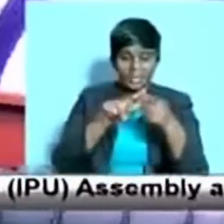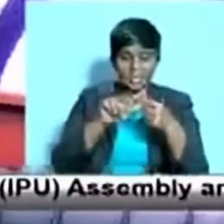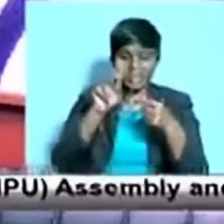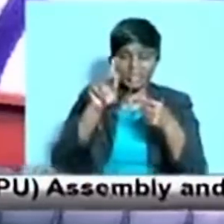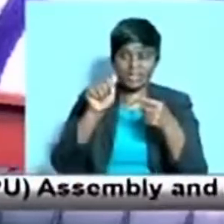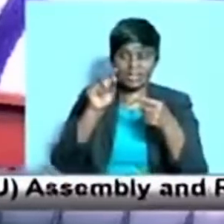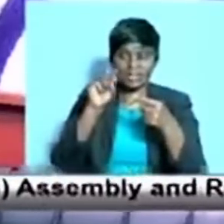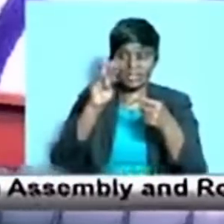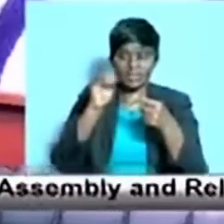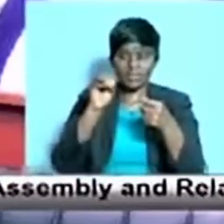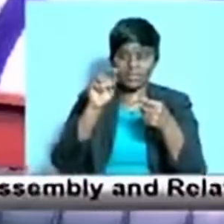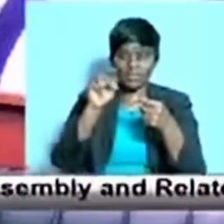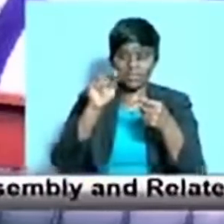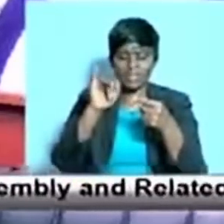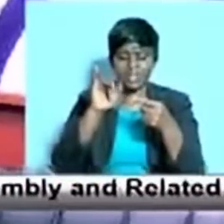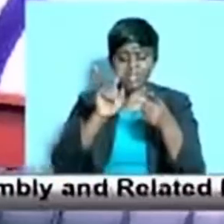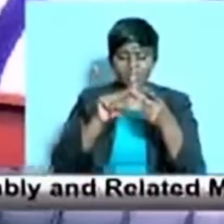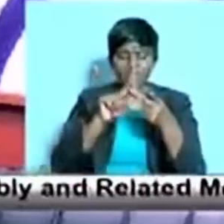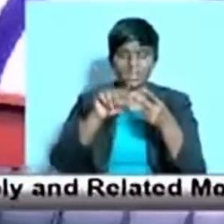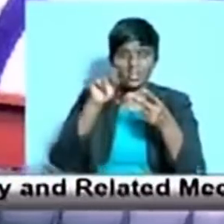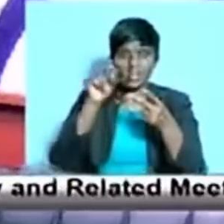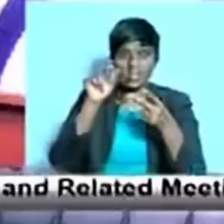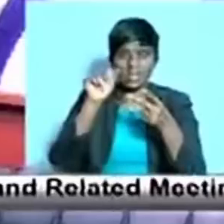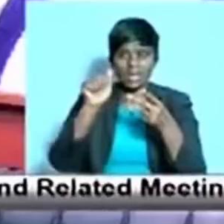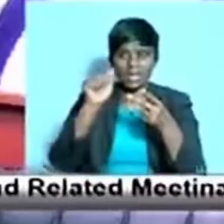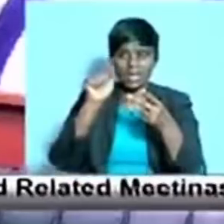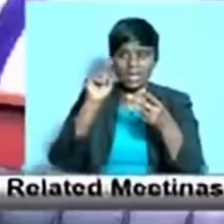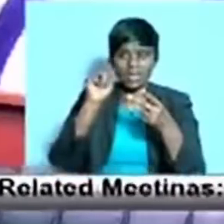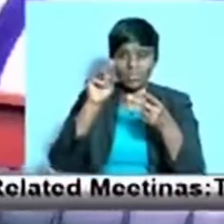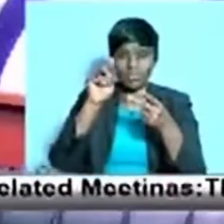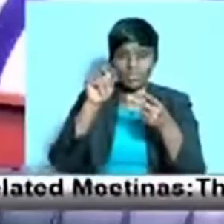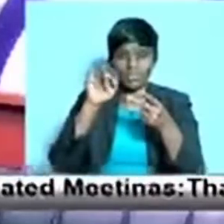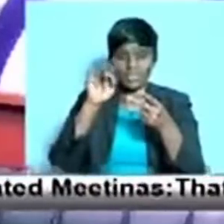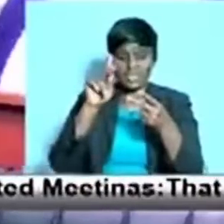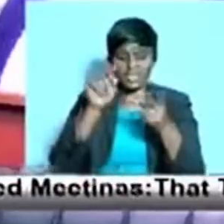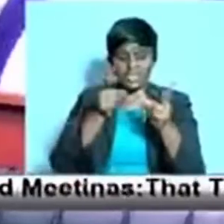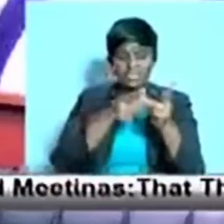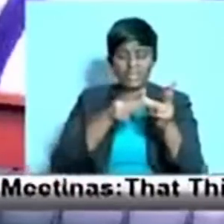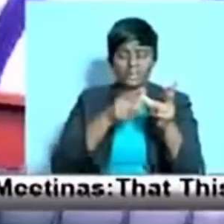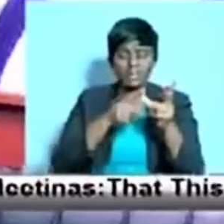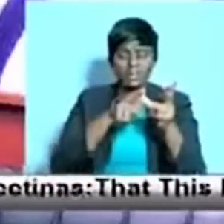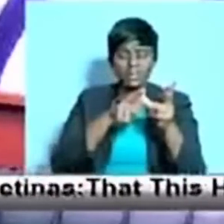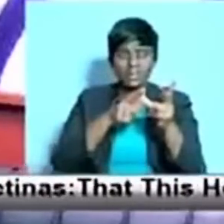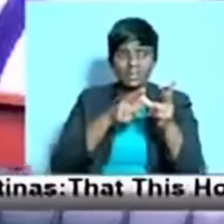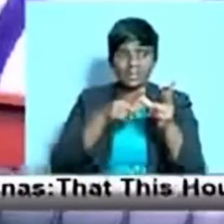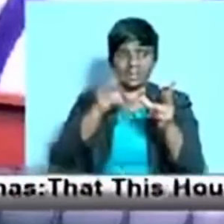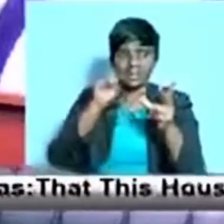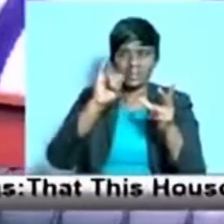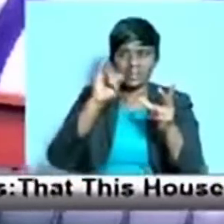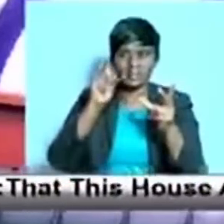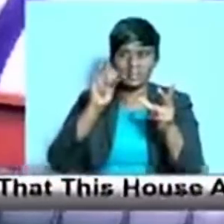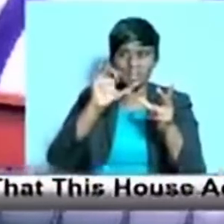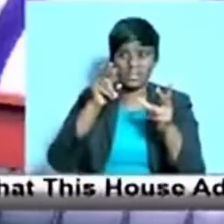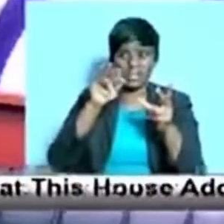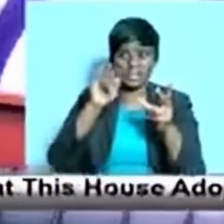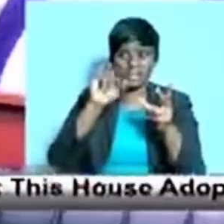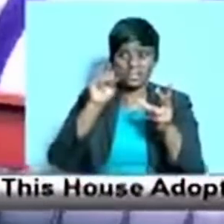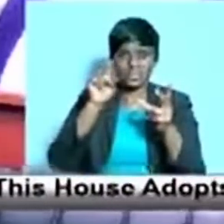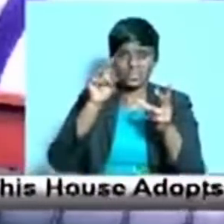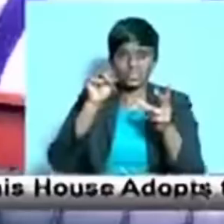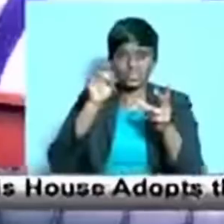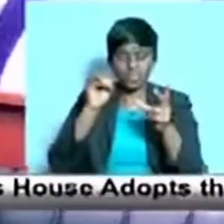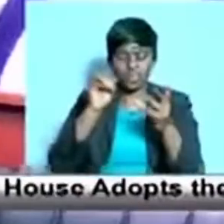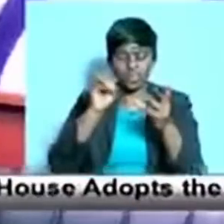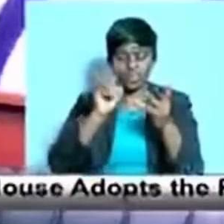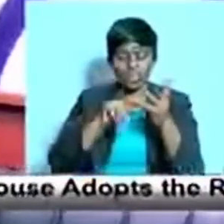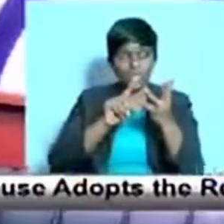Kamboni, Mr. Oliver Mtike, Mr. Kenny Siachisumo, Ms.